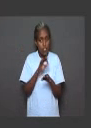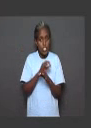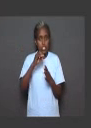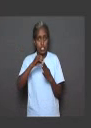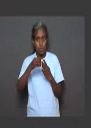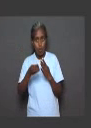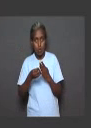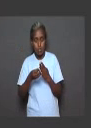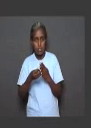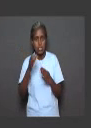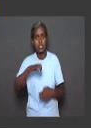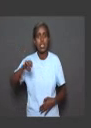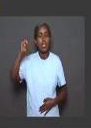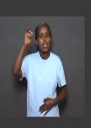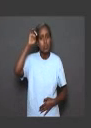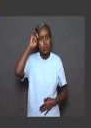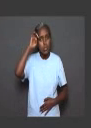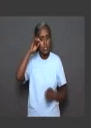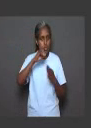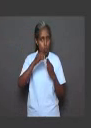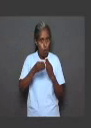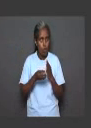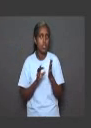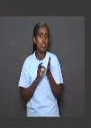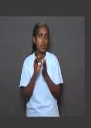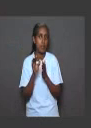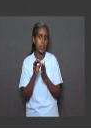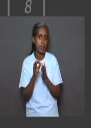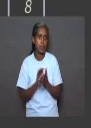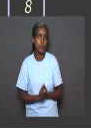its exponent is an odd number.